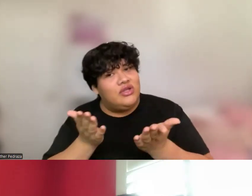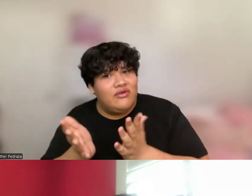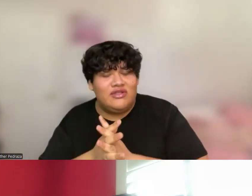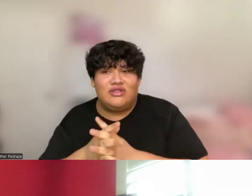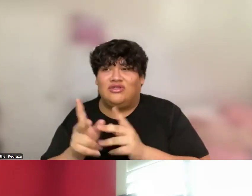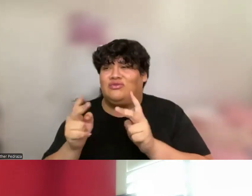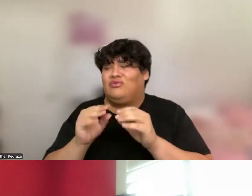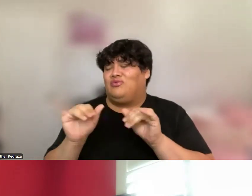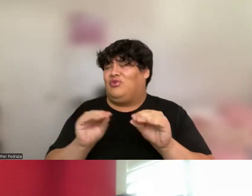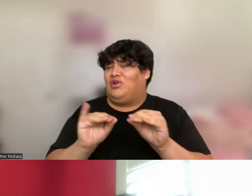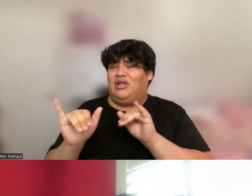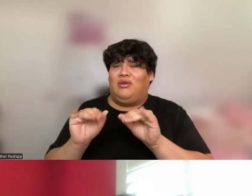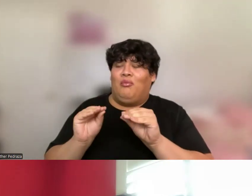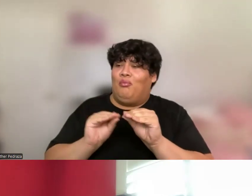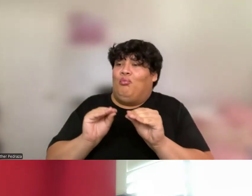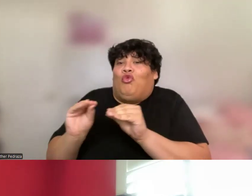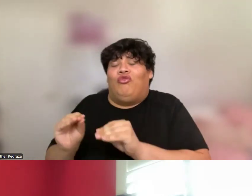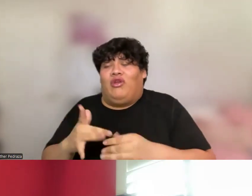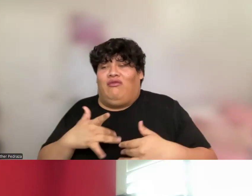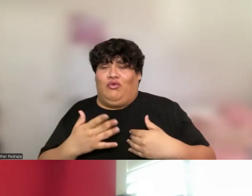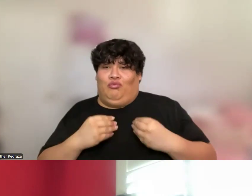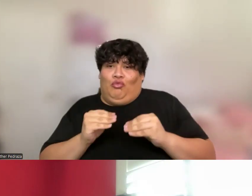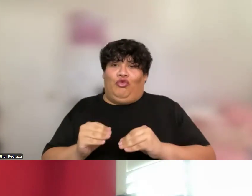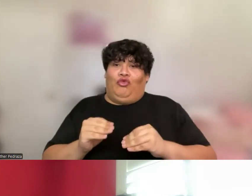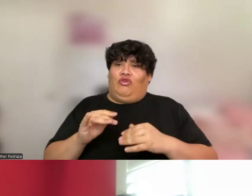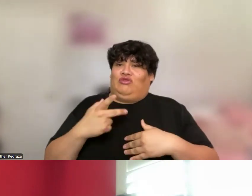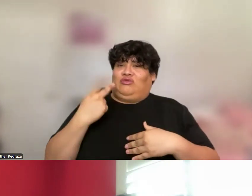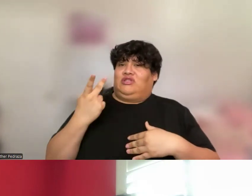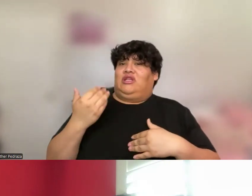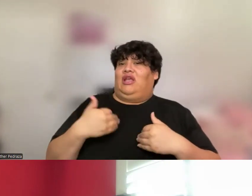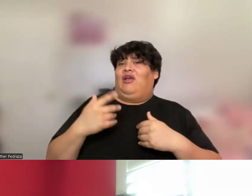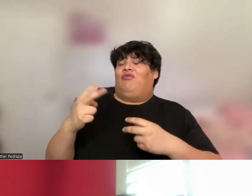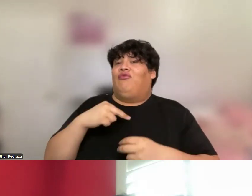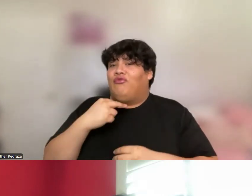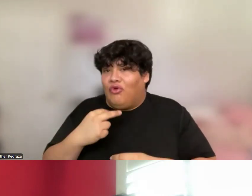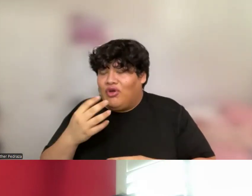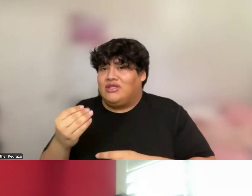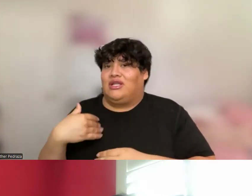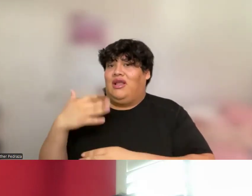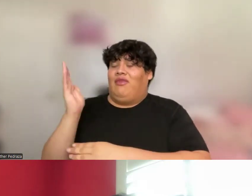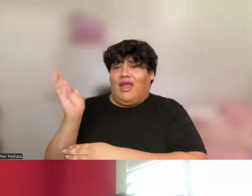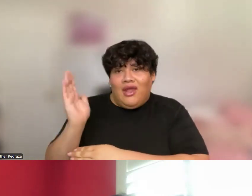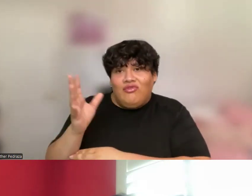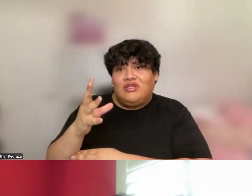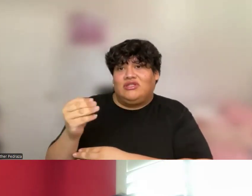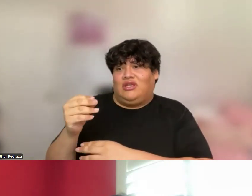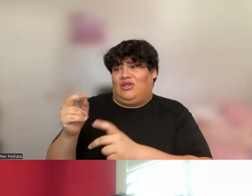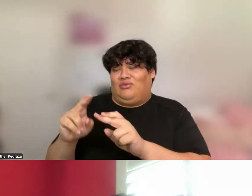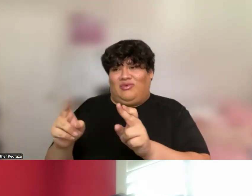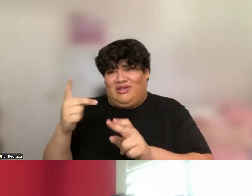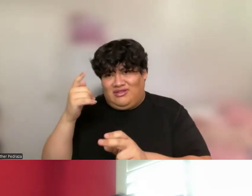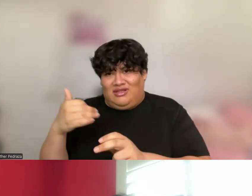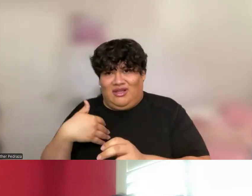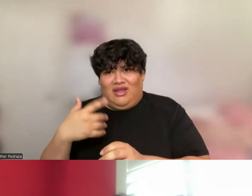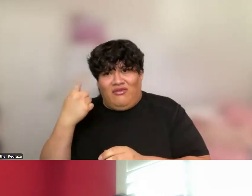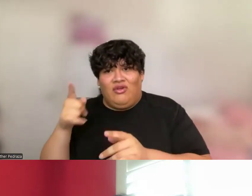moving to see these residents have the voice and advocacy activation that they deserve and they would